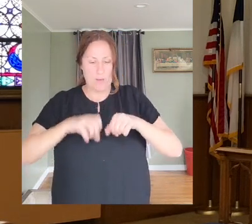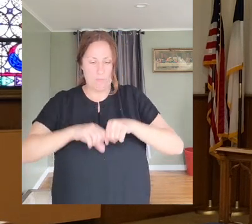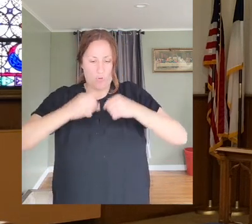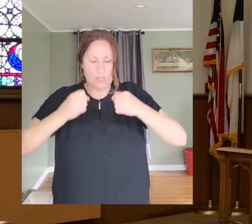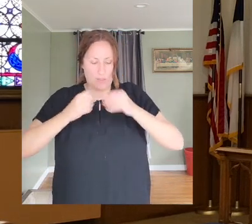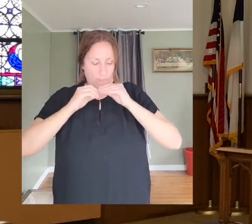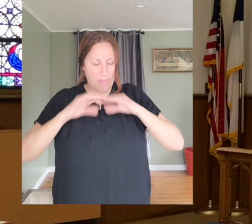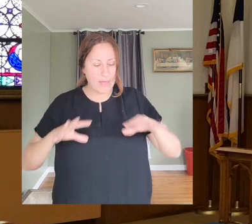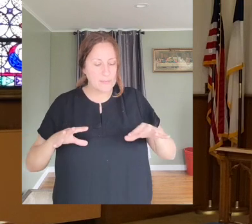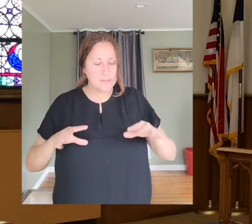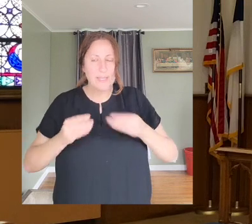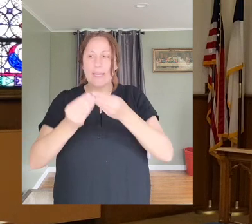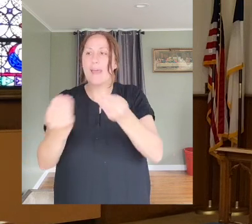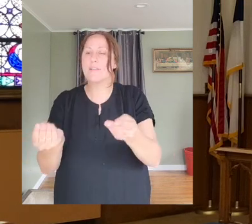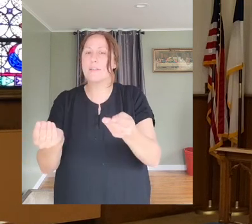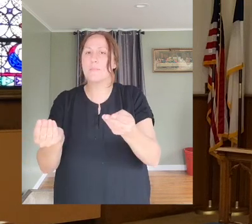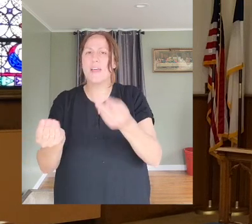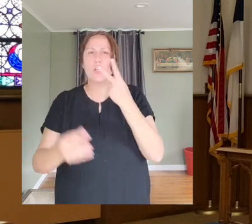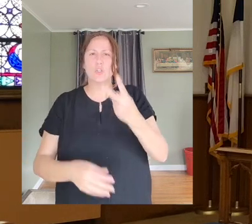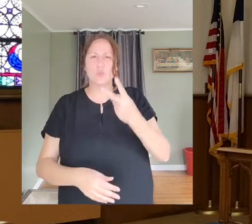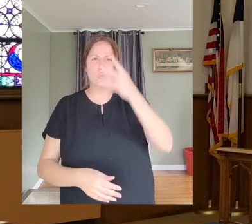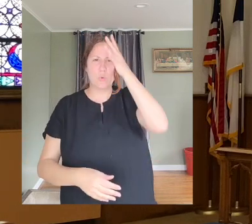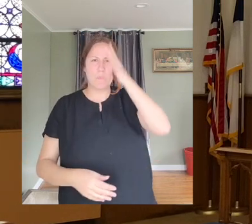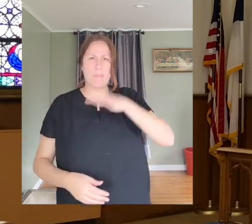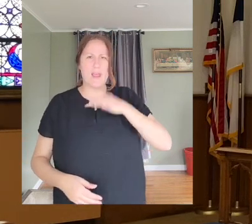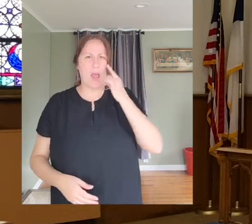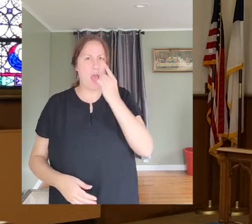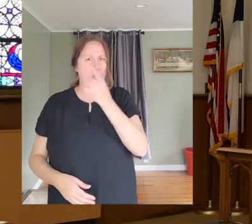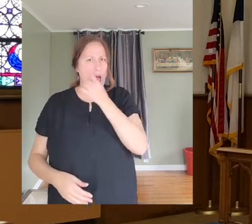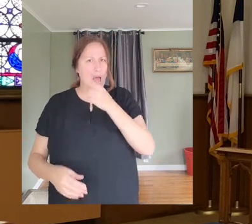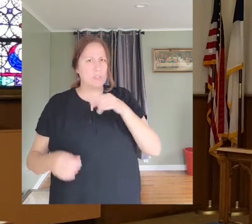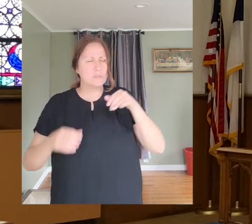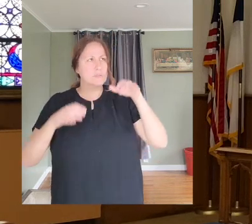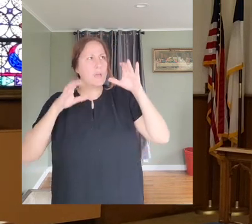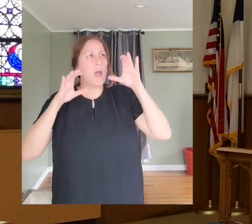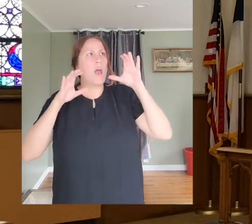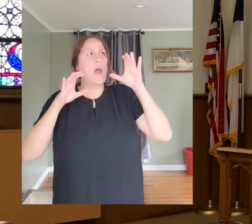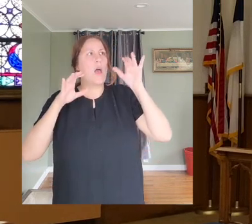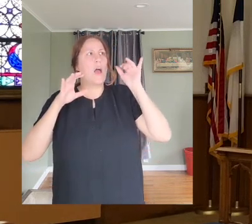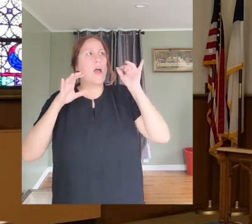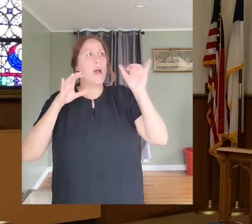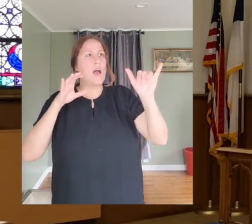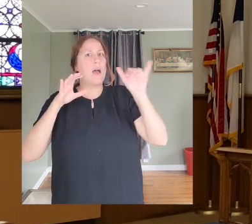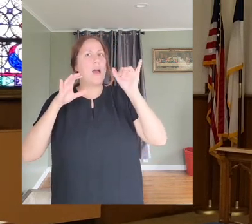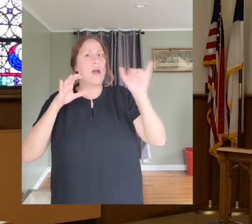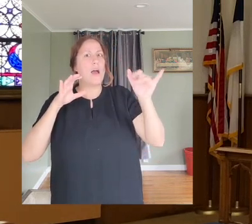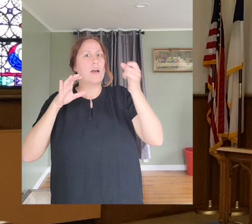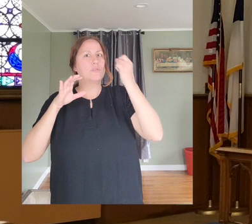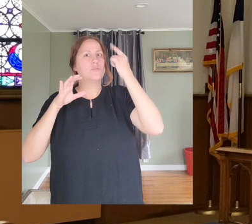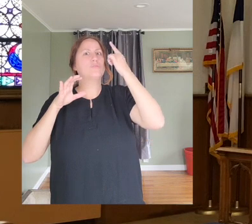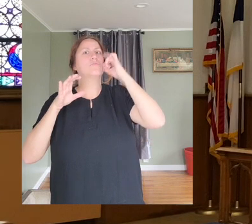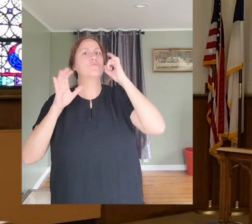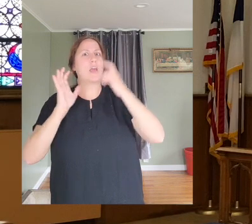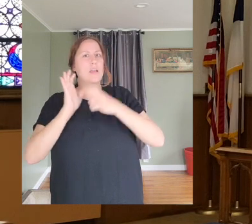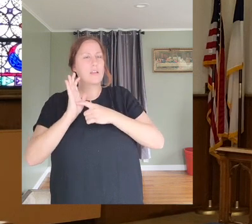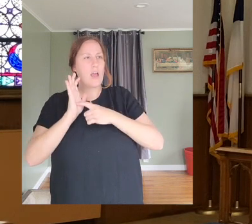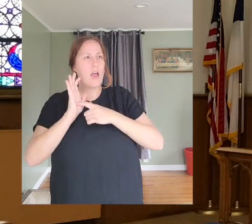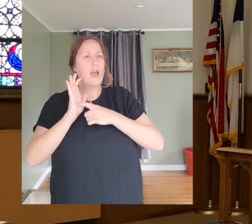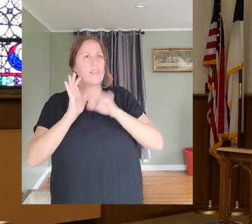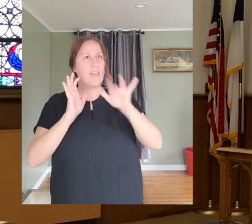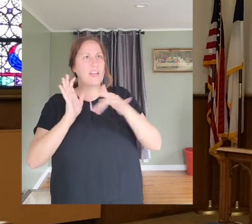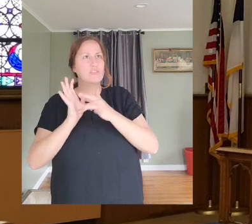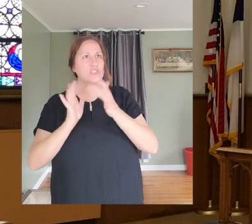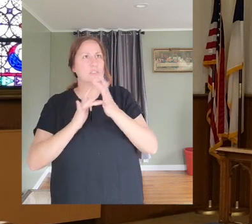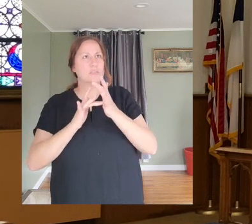them. And their eyes were opened, and they recognized him, and he